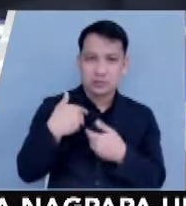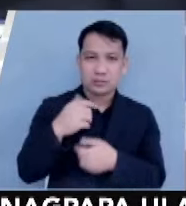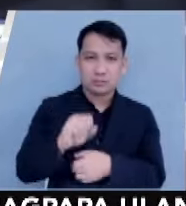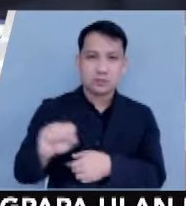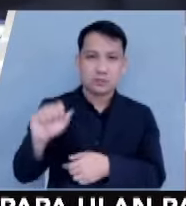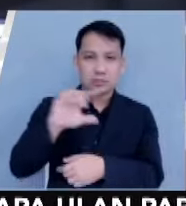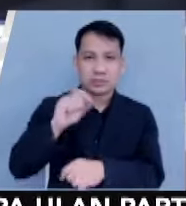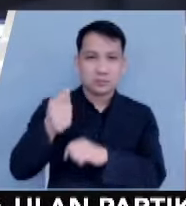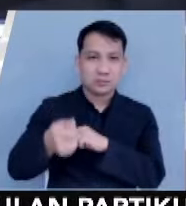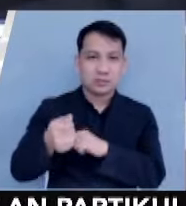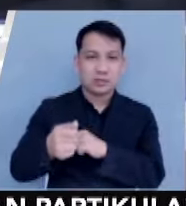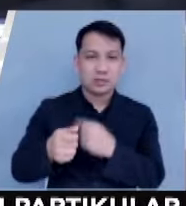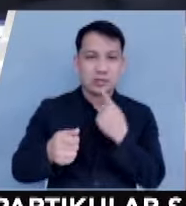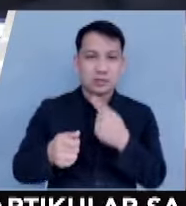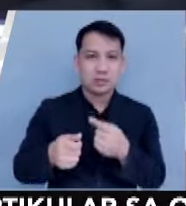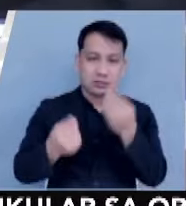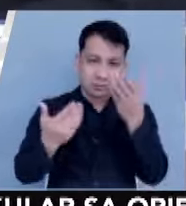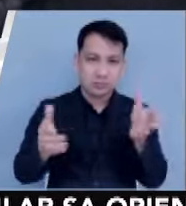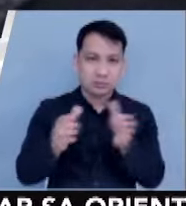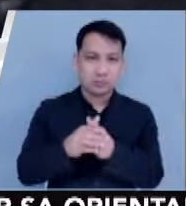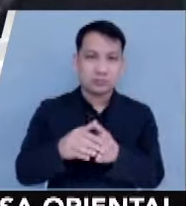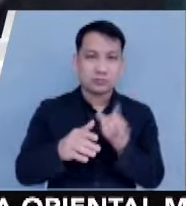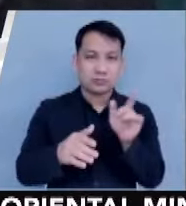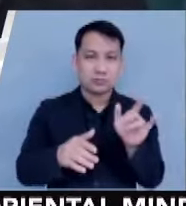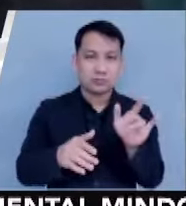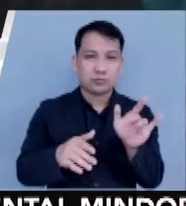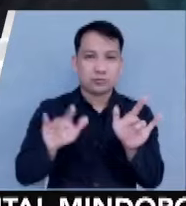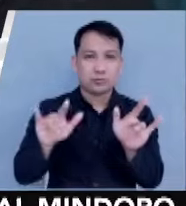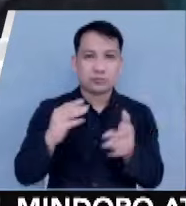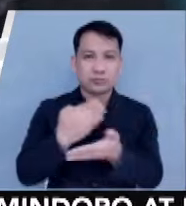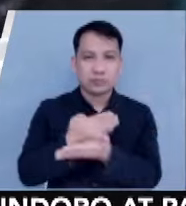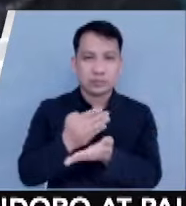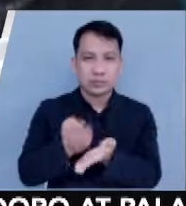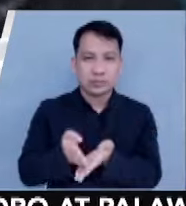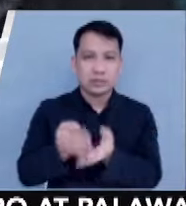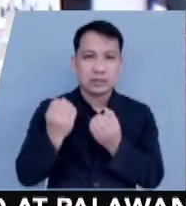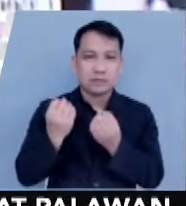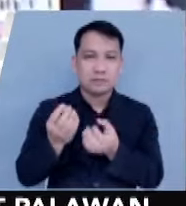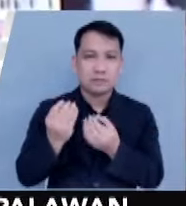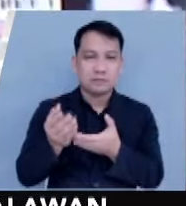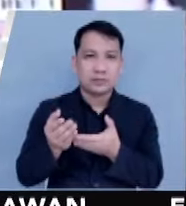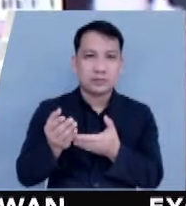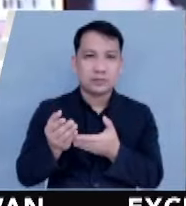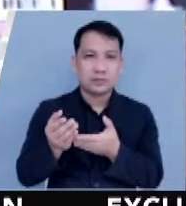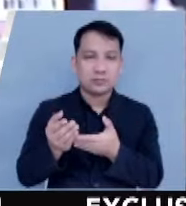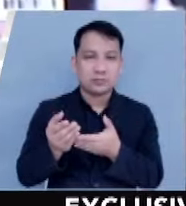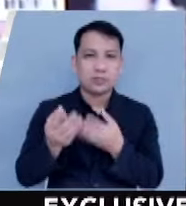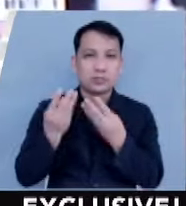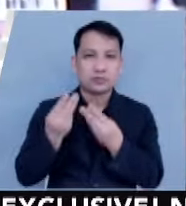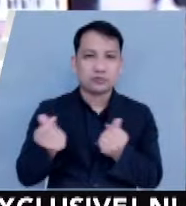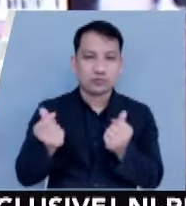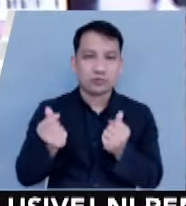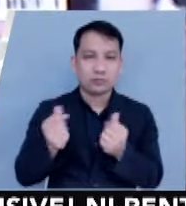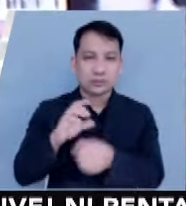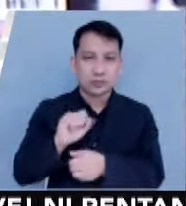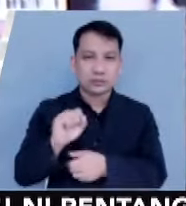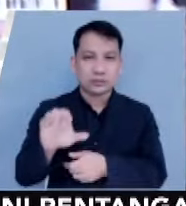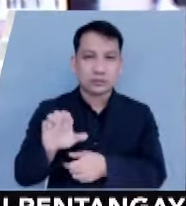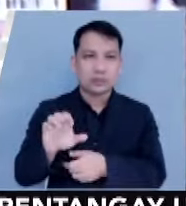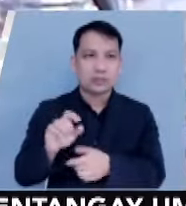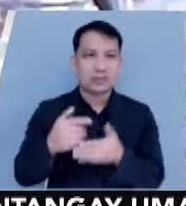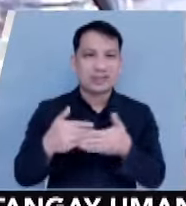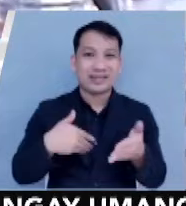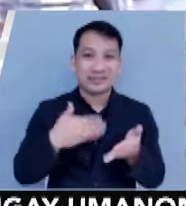ng Senado sa hiling nilang 2025 budget, mas marami na ang nadidispose na kaso kumpara sa mga isinasampa.